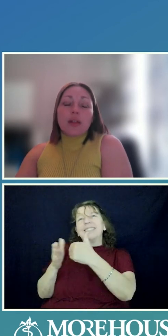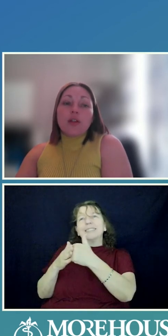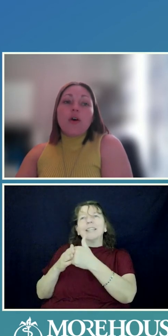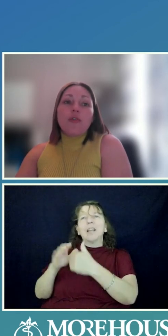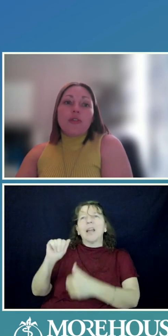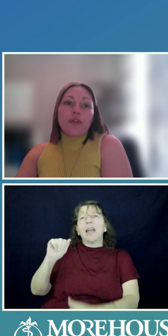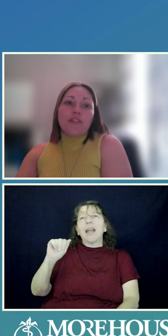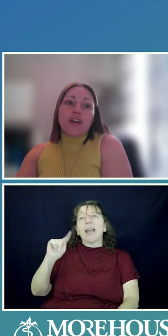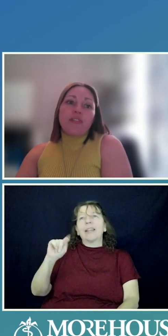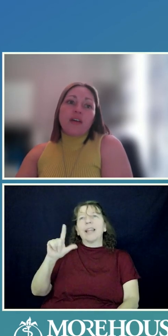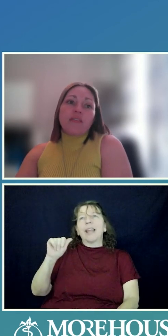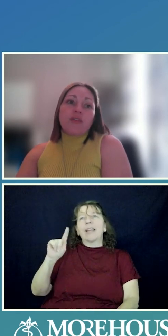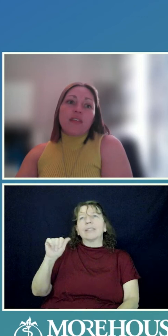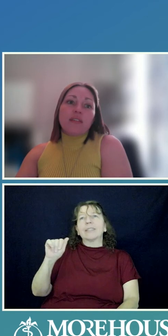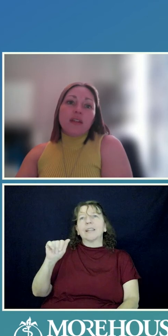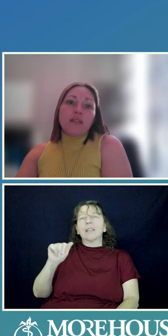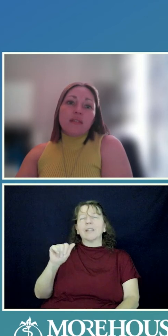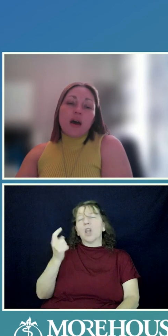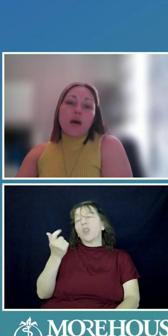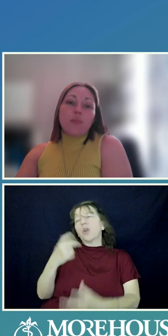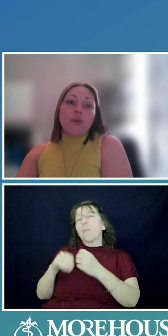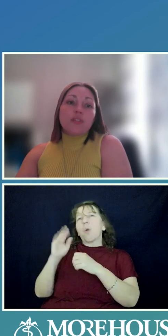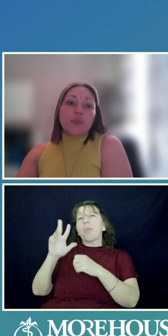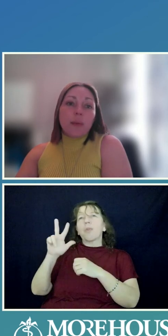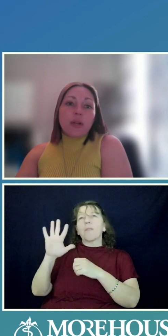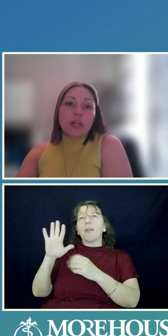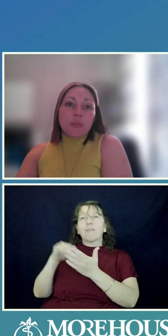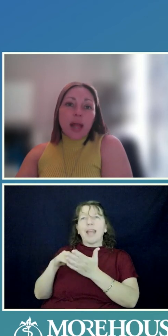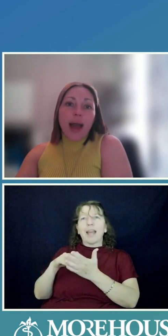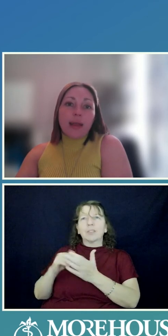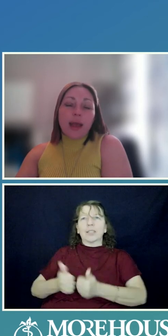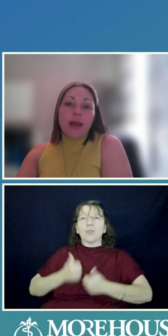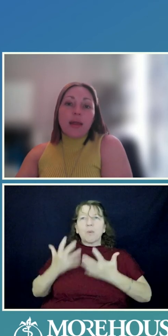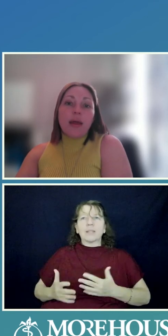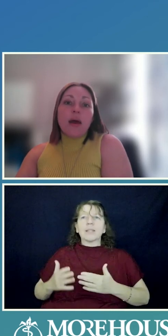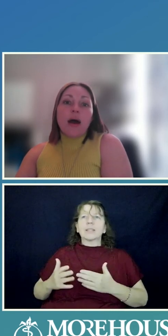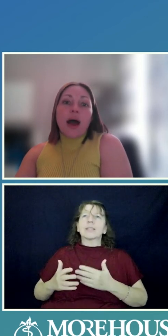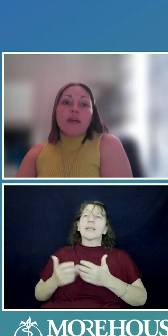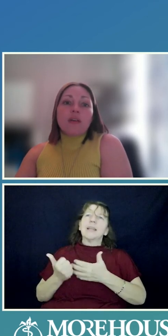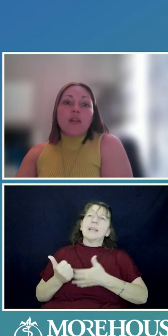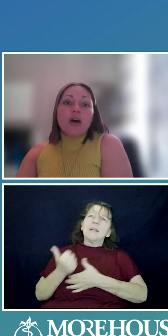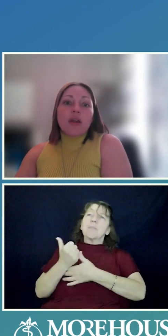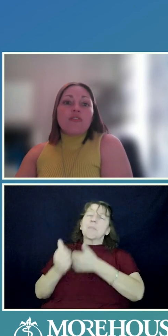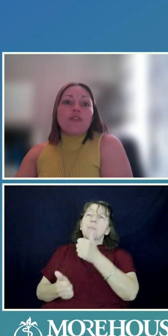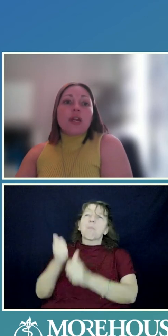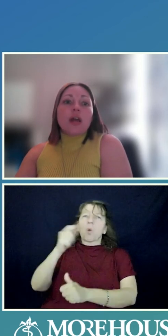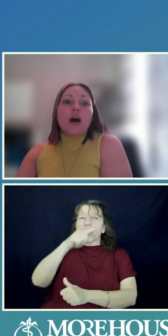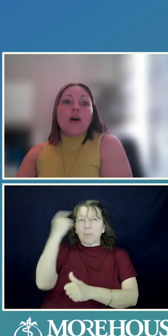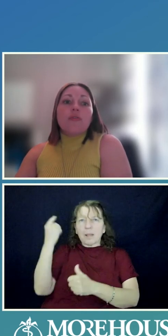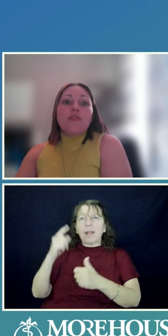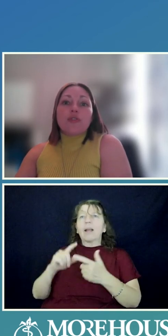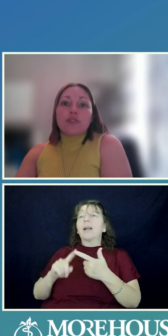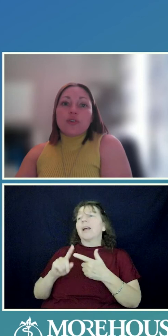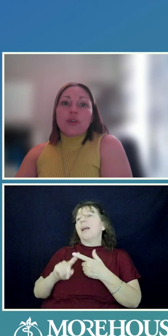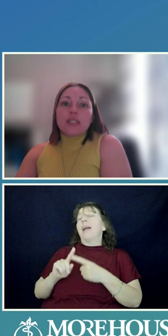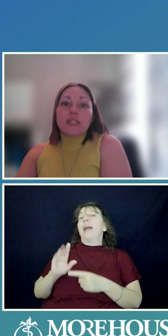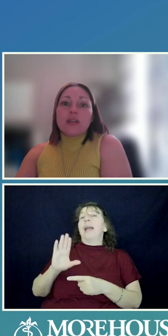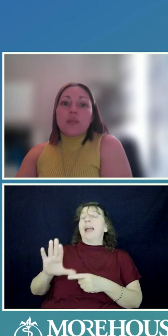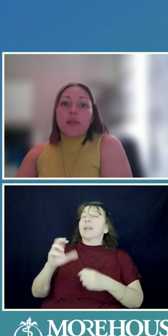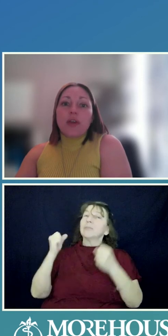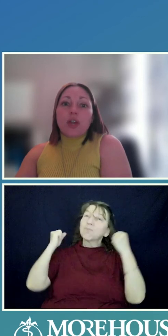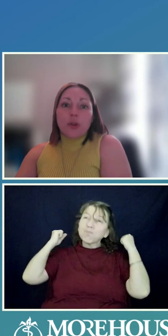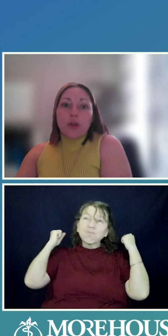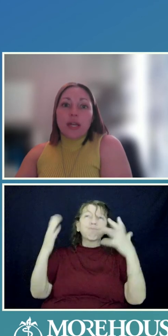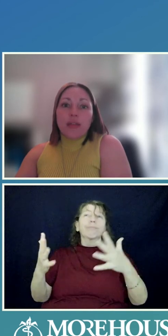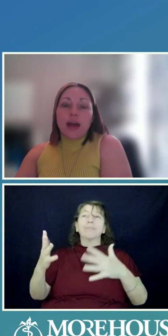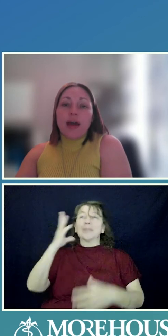about a little over 35,000 residents. It's predominantly Black and has a long history of structural racism